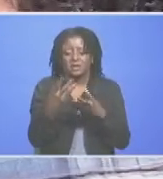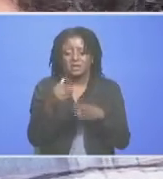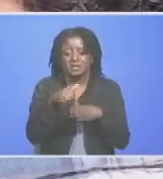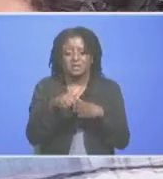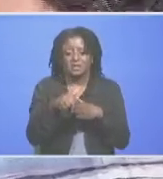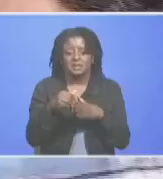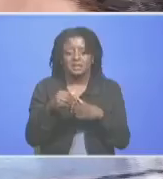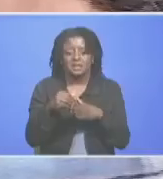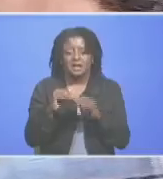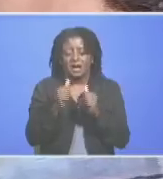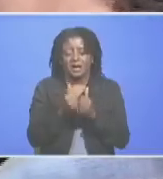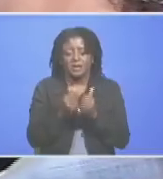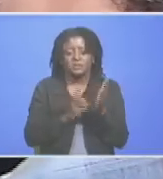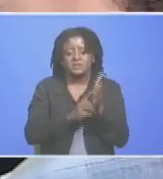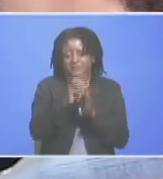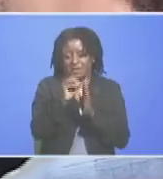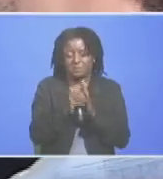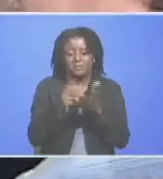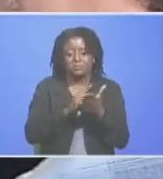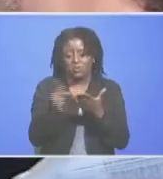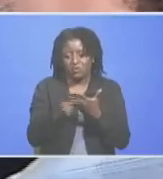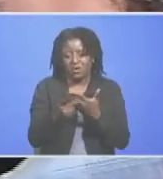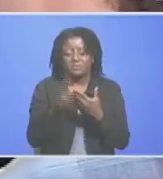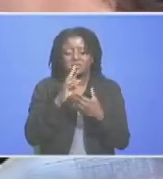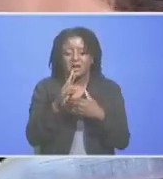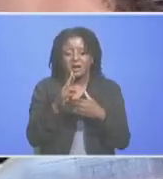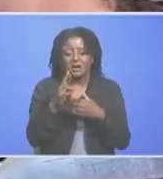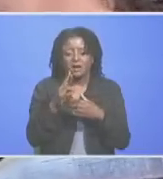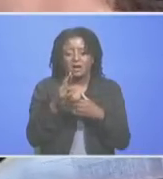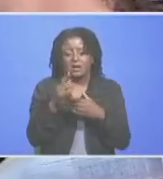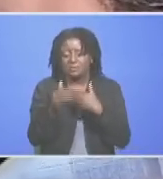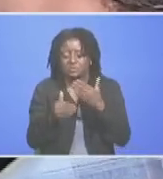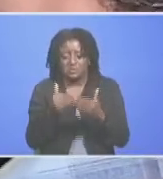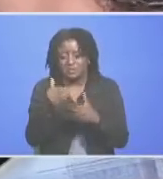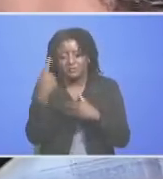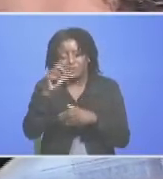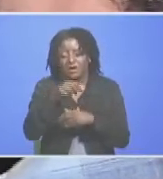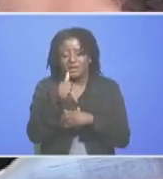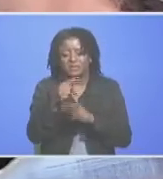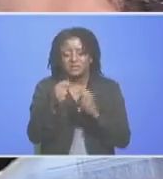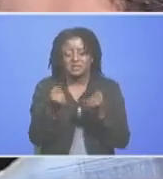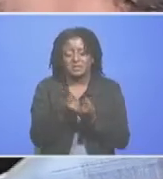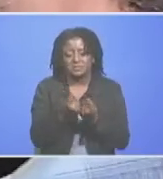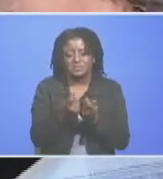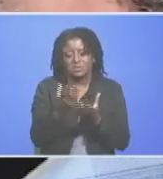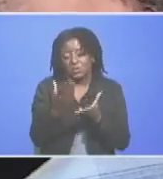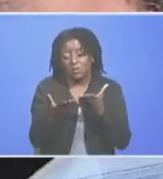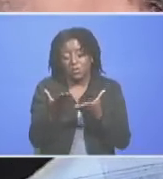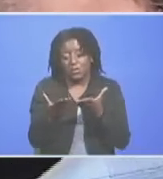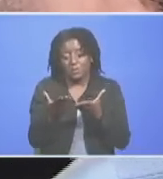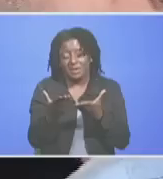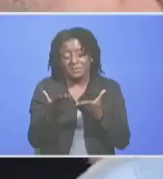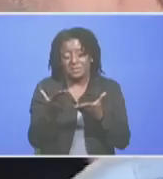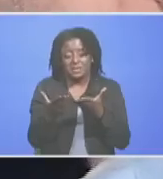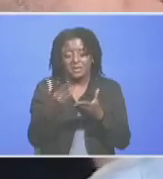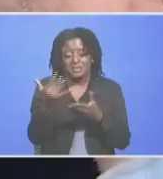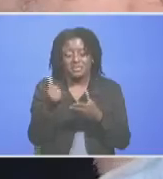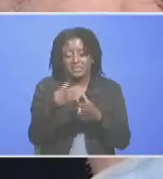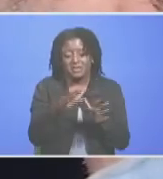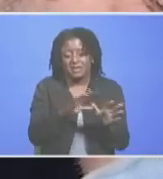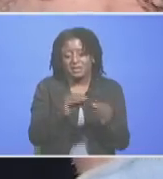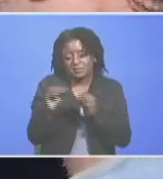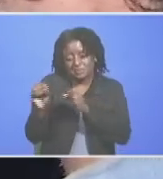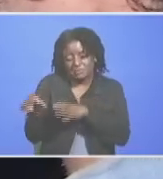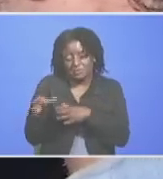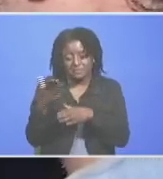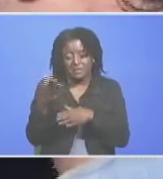development programs are going for the other teams, or whether they have just decided to scrap their senior players and move on to the younger players. I mean, we have no choice but to do the